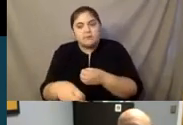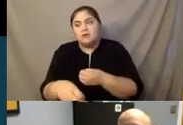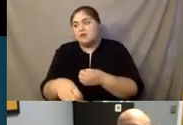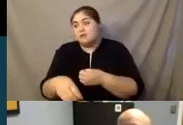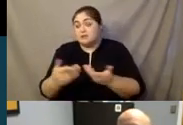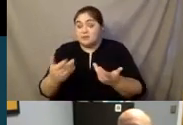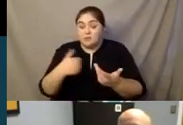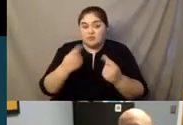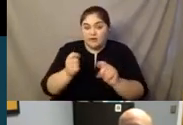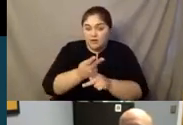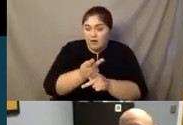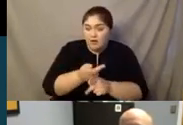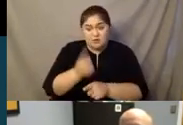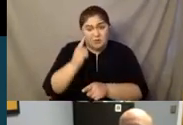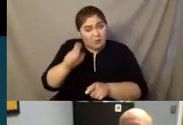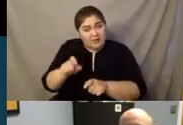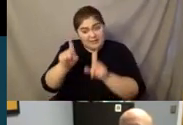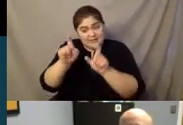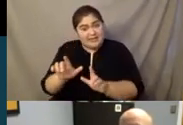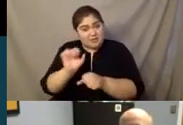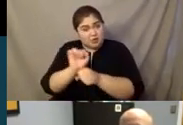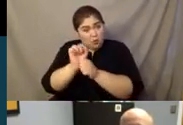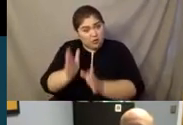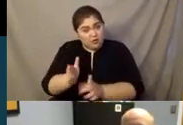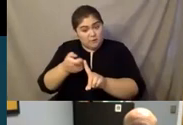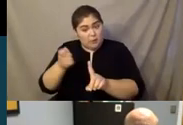be tested when they're coming back and going out in the field.